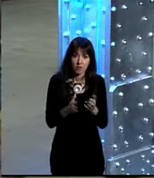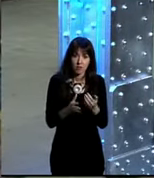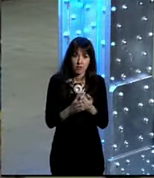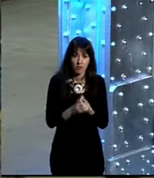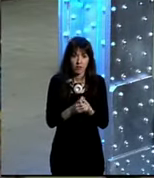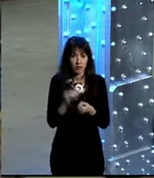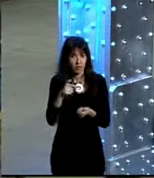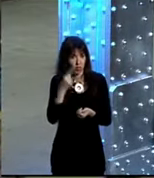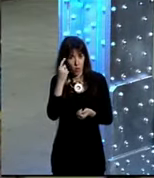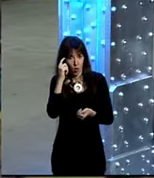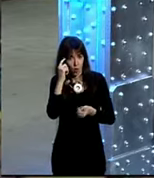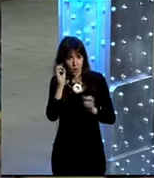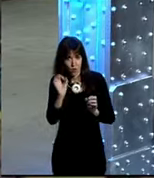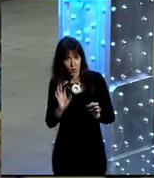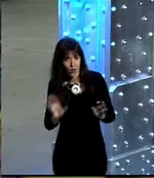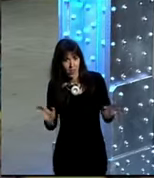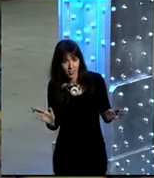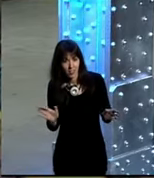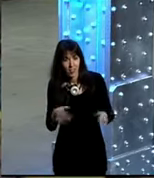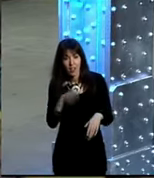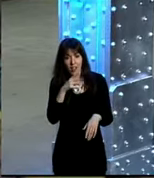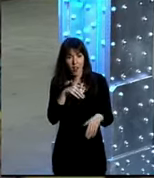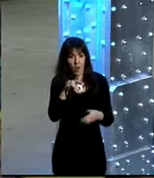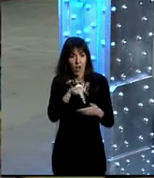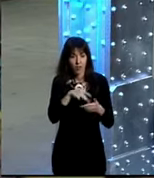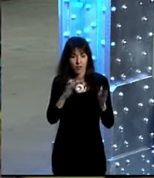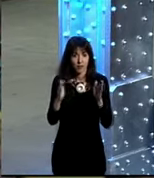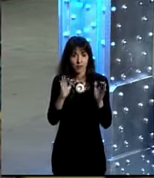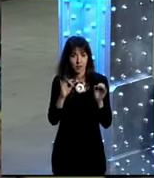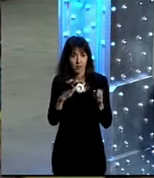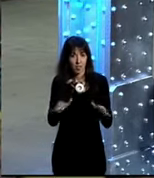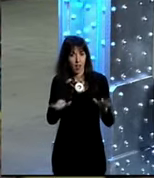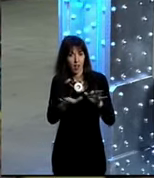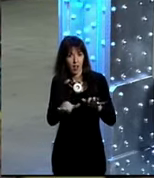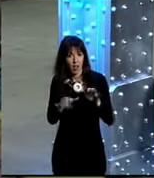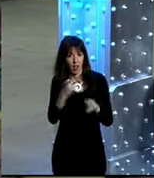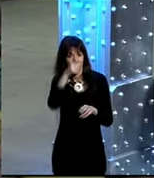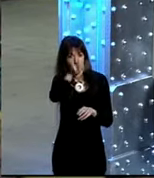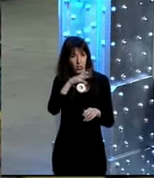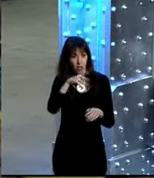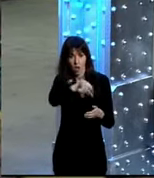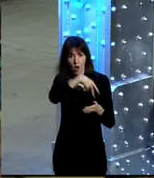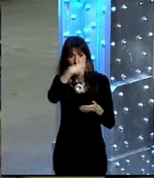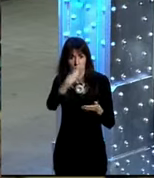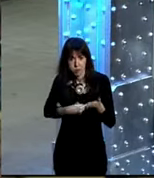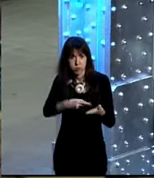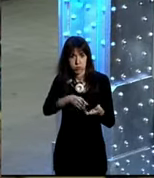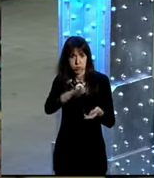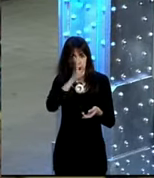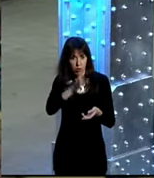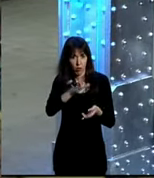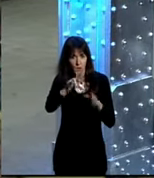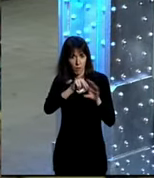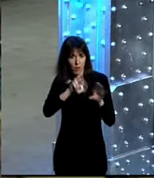crazy. It's 1 second I'm laughing at some guy falling off his yacht in Tibet, and the next day